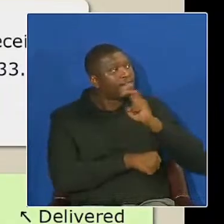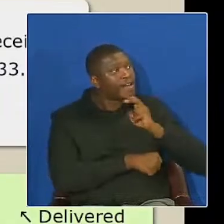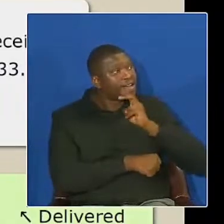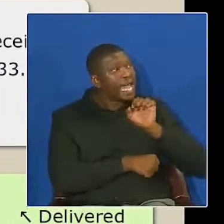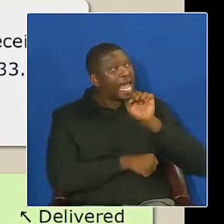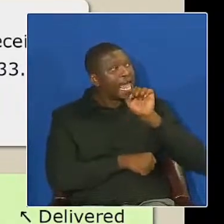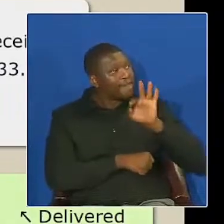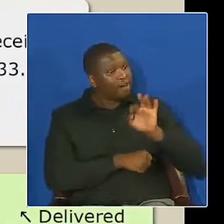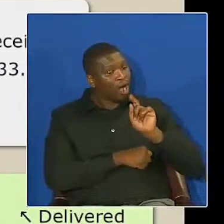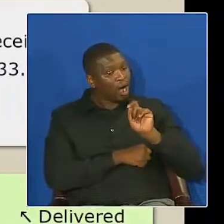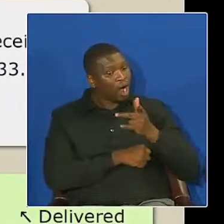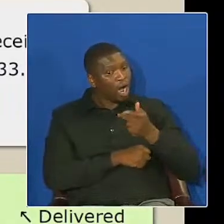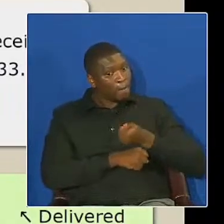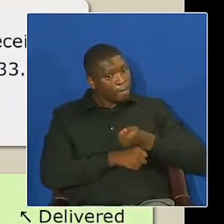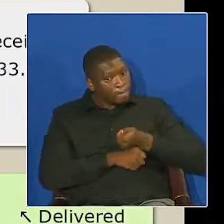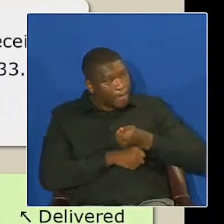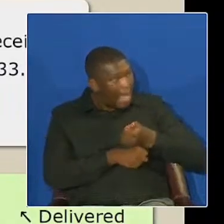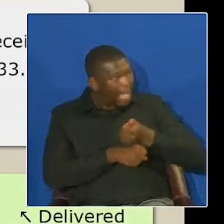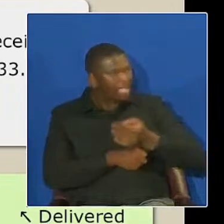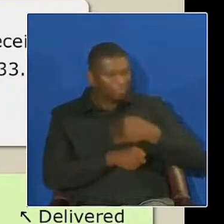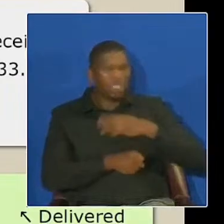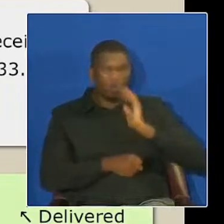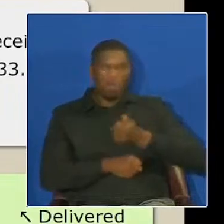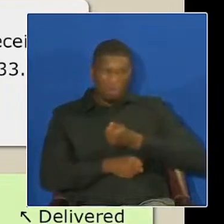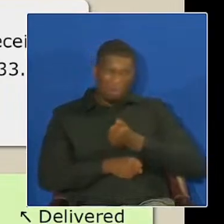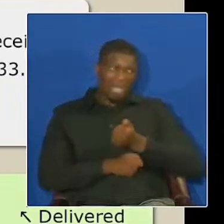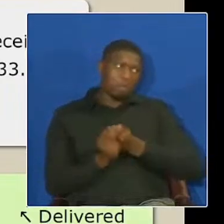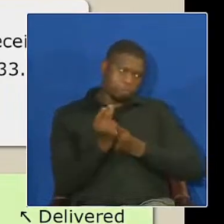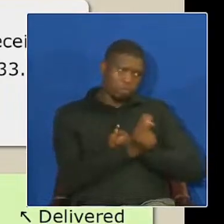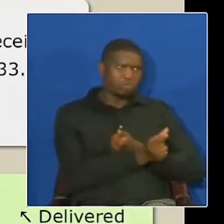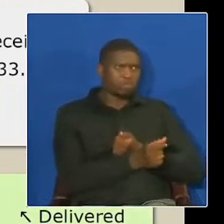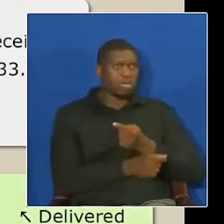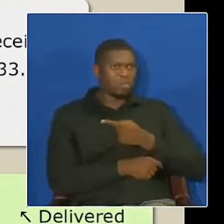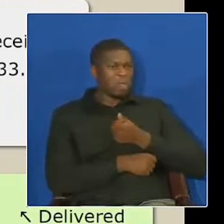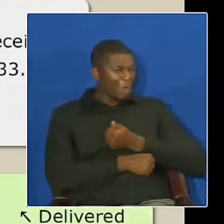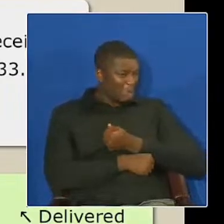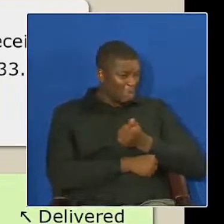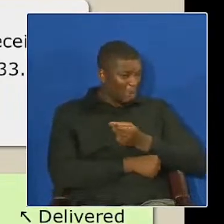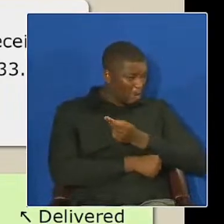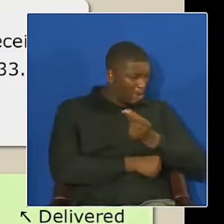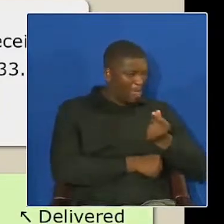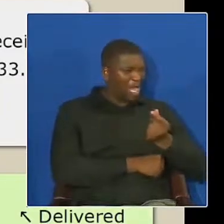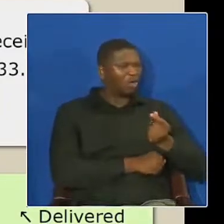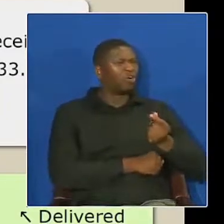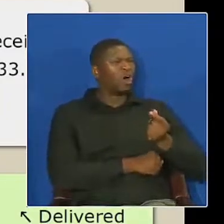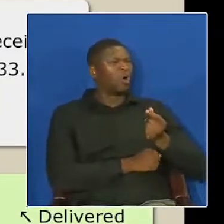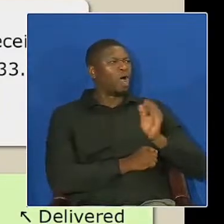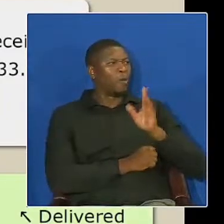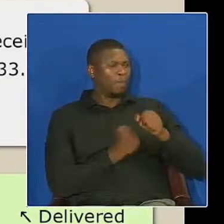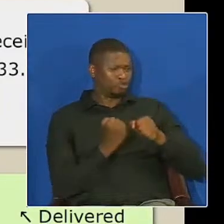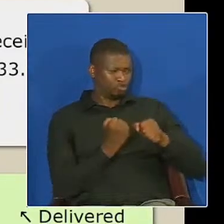withdraw, I'll also hit back, and I'll hit very strong.